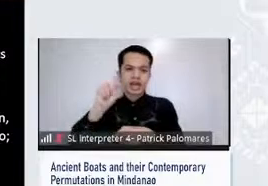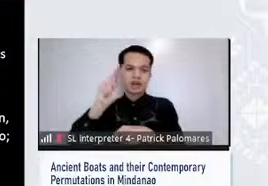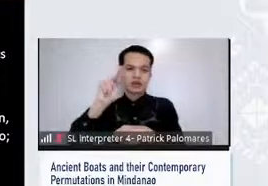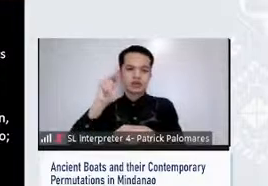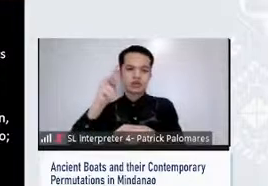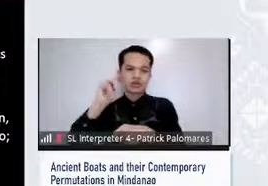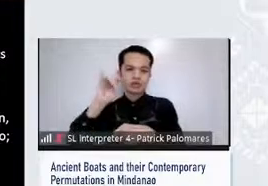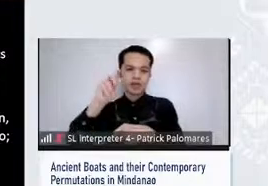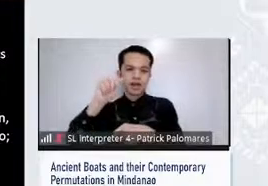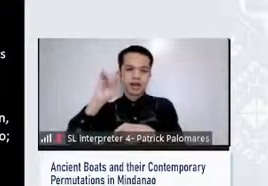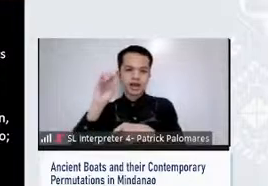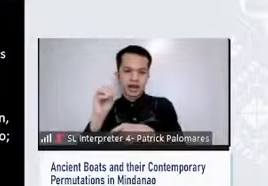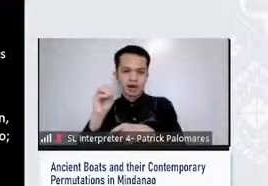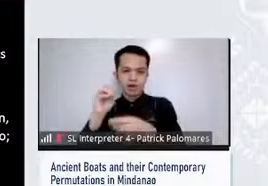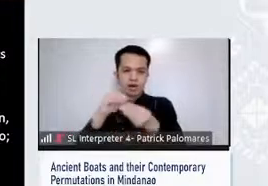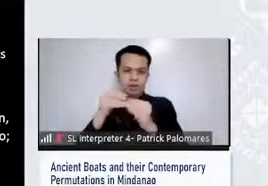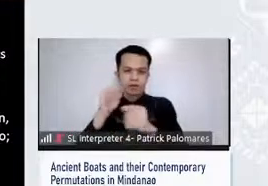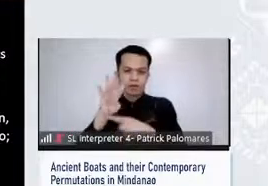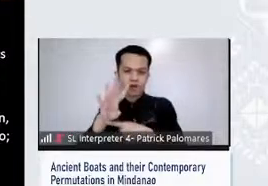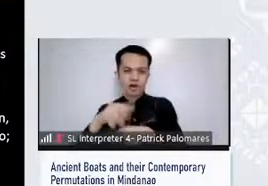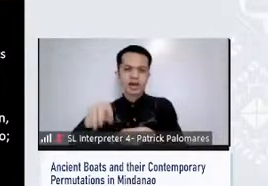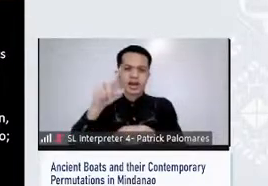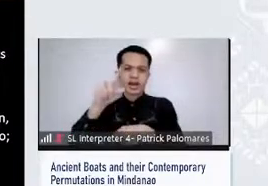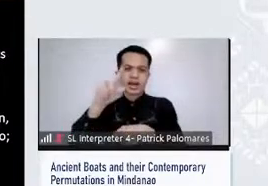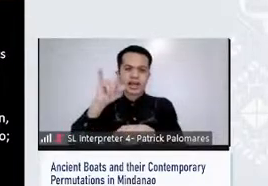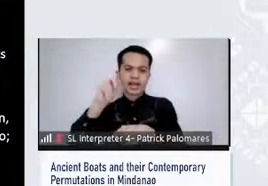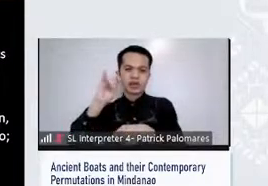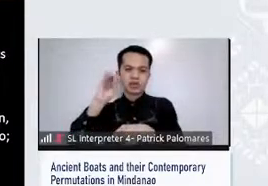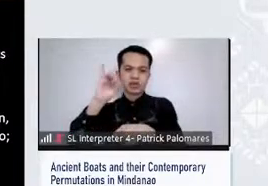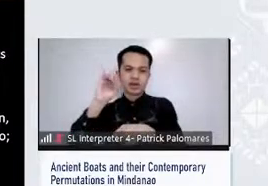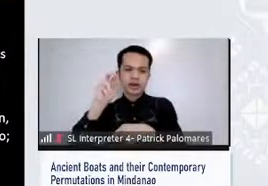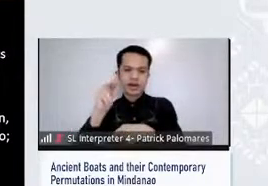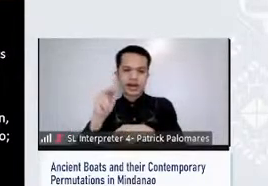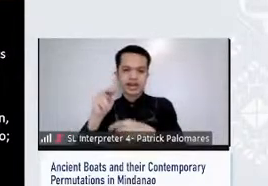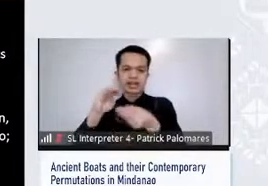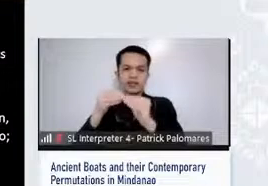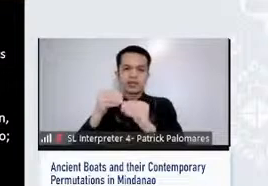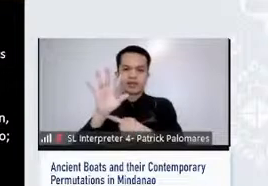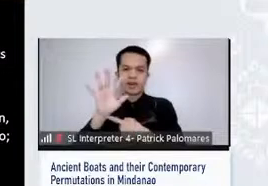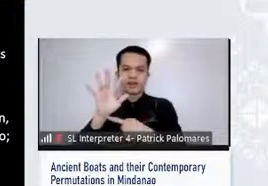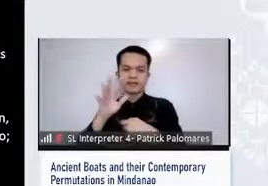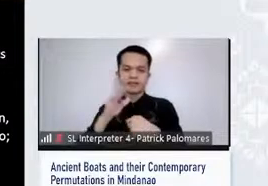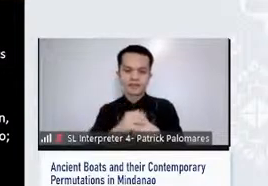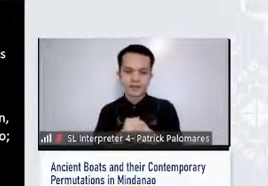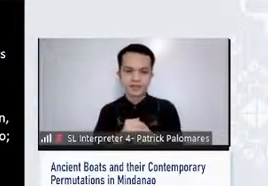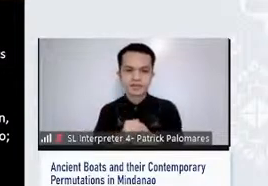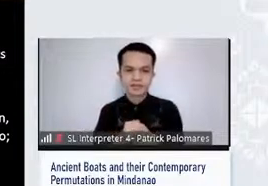three, Tugbangkaw, number four, and Liuburan, number five.